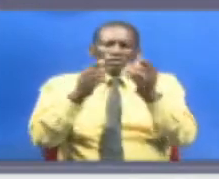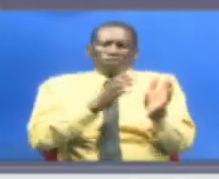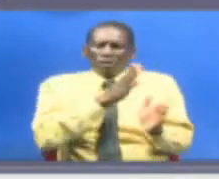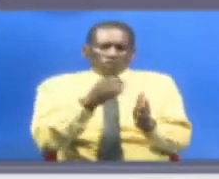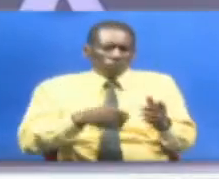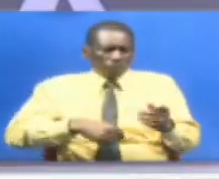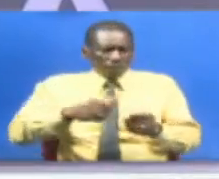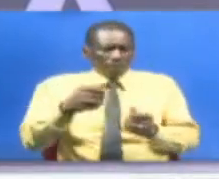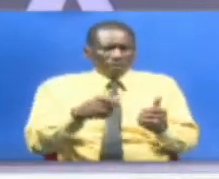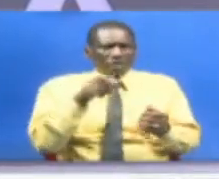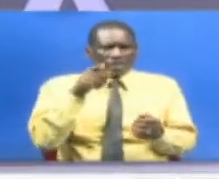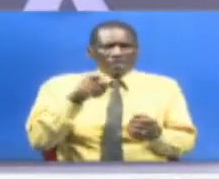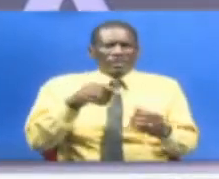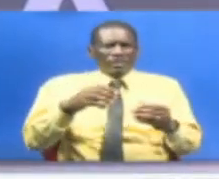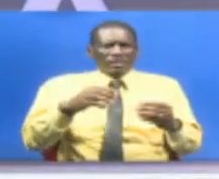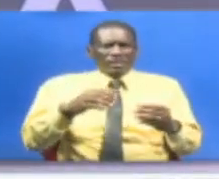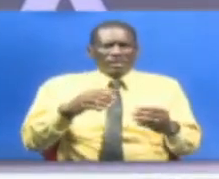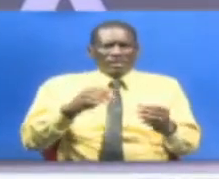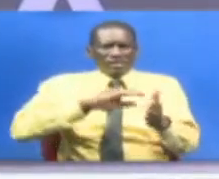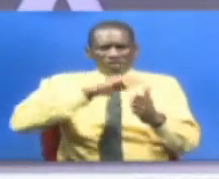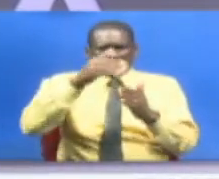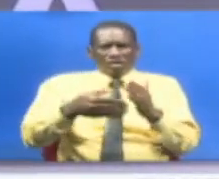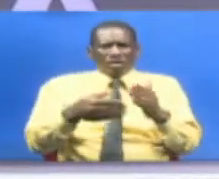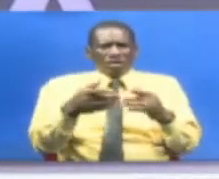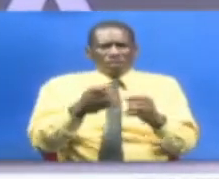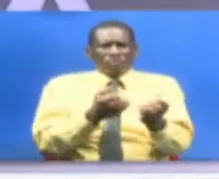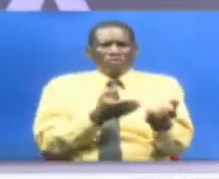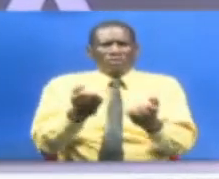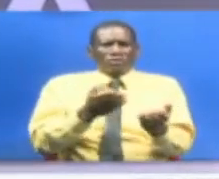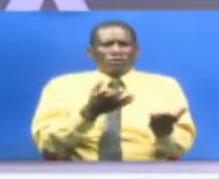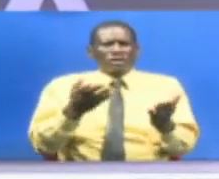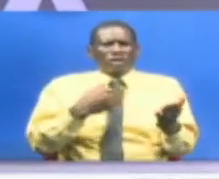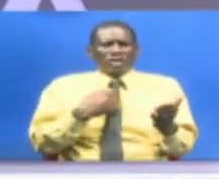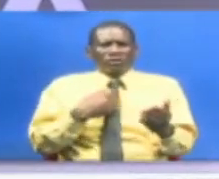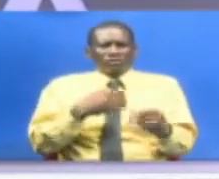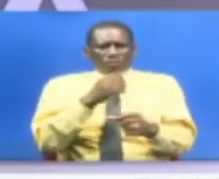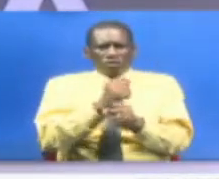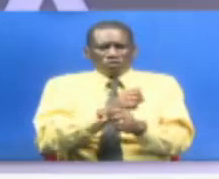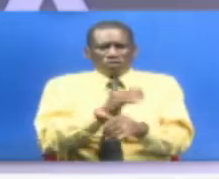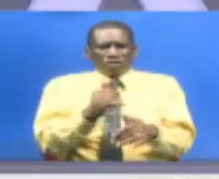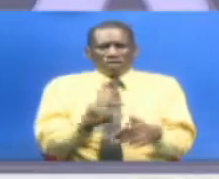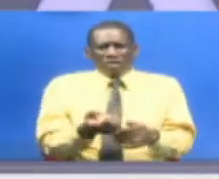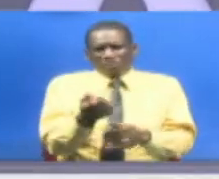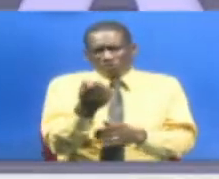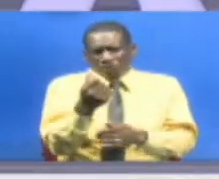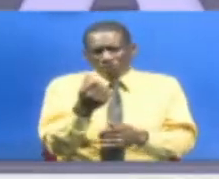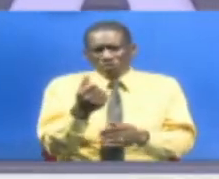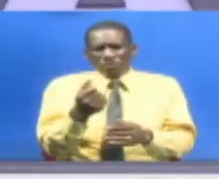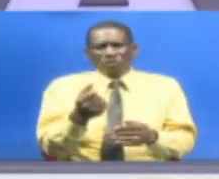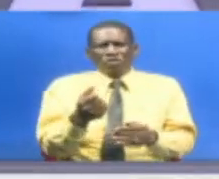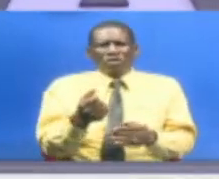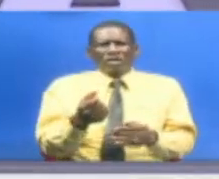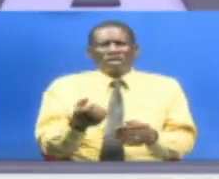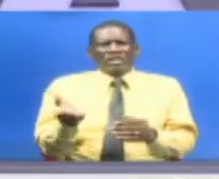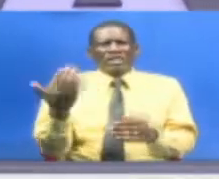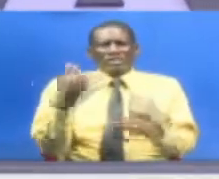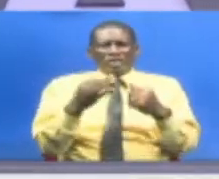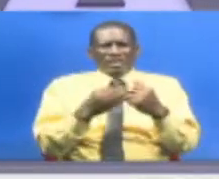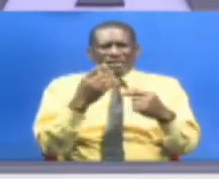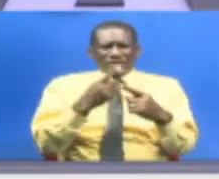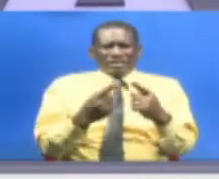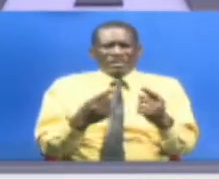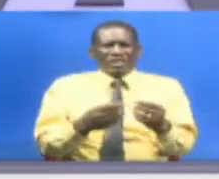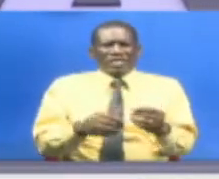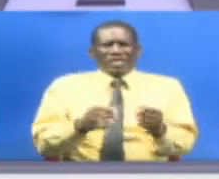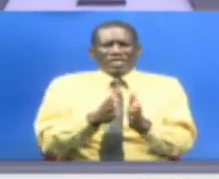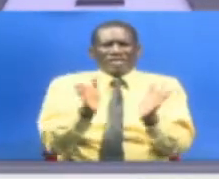or steady revenue flow from the business where it has held a minority stake over the last 18 years. The general